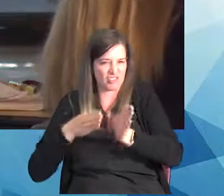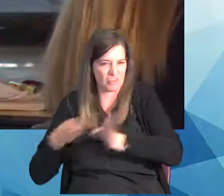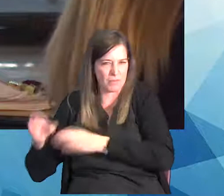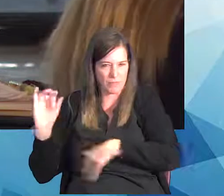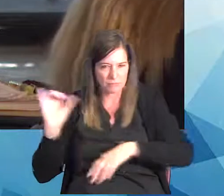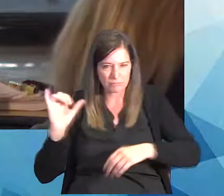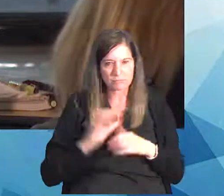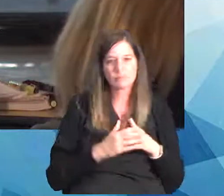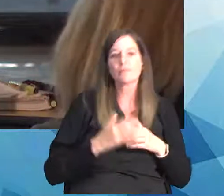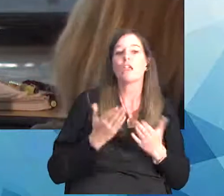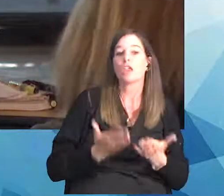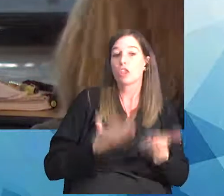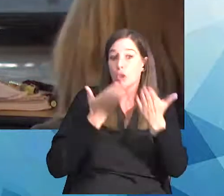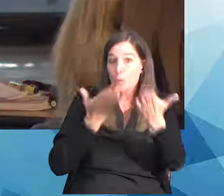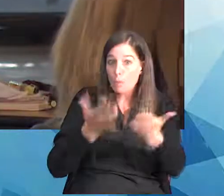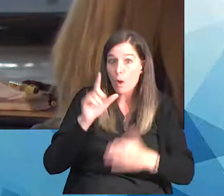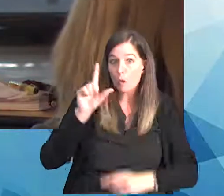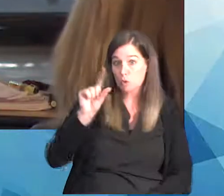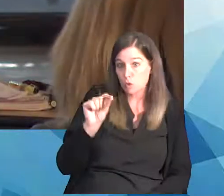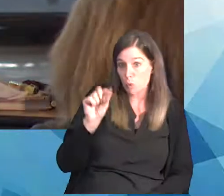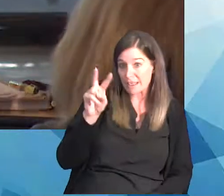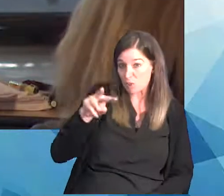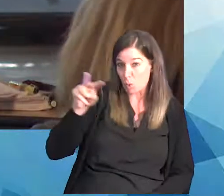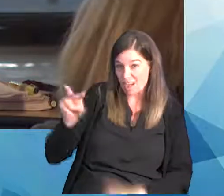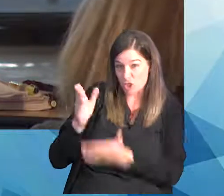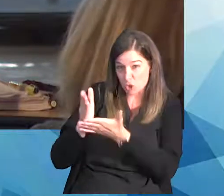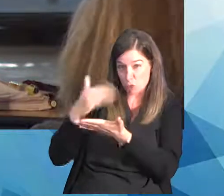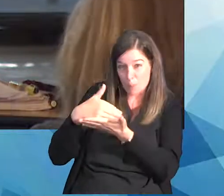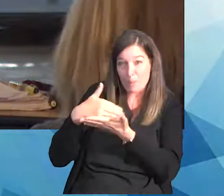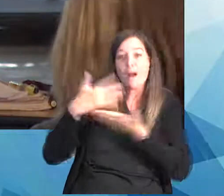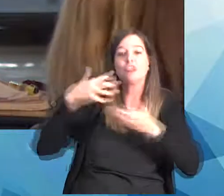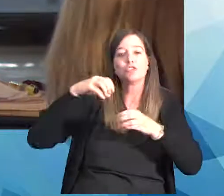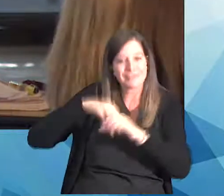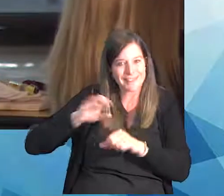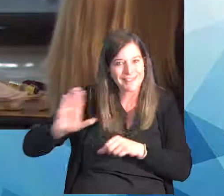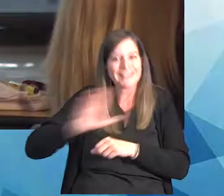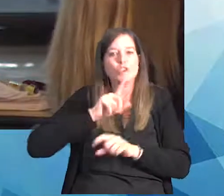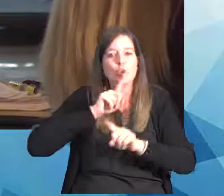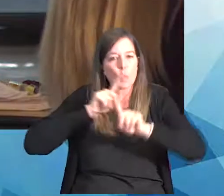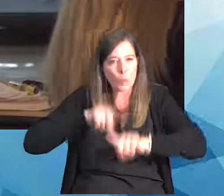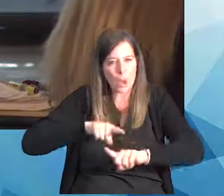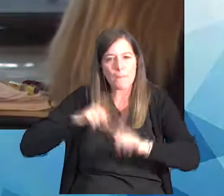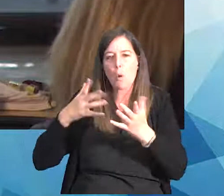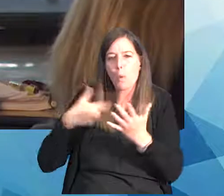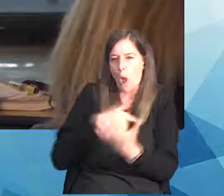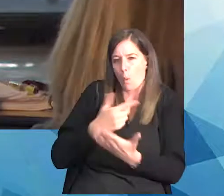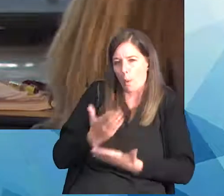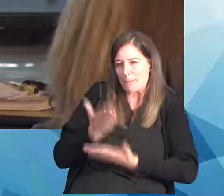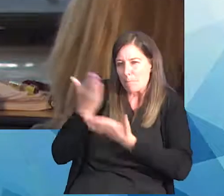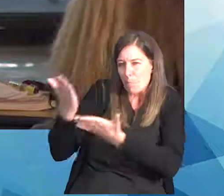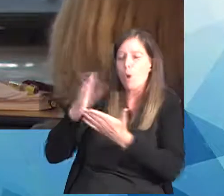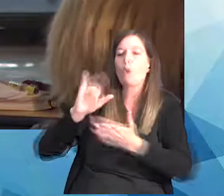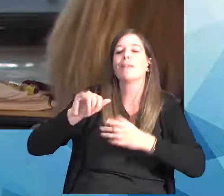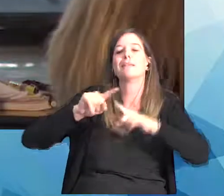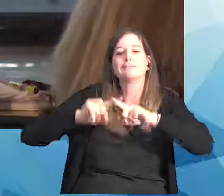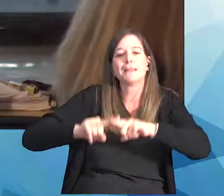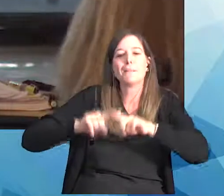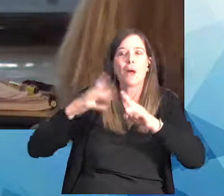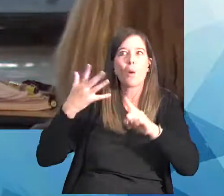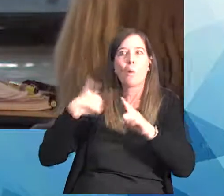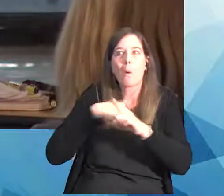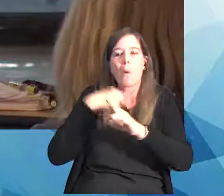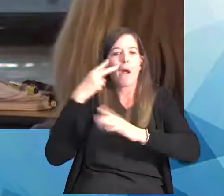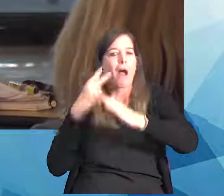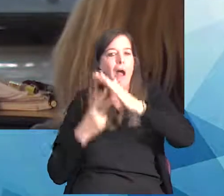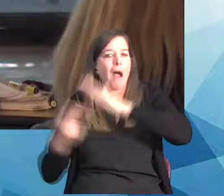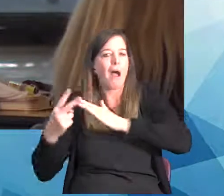has been presented in the report and is based on initial appropriations and what we expect to collect in revenues